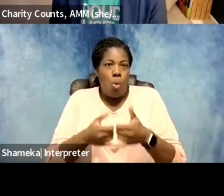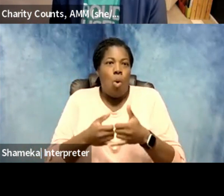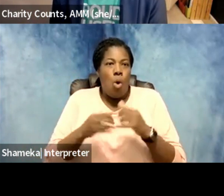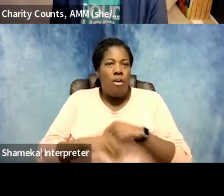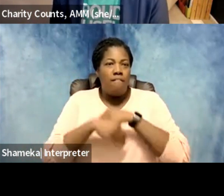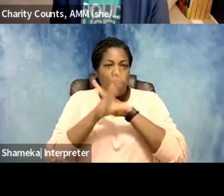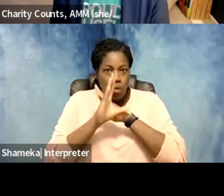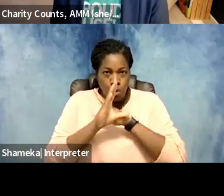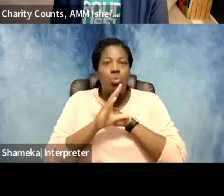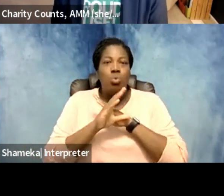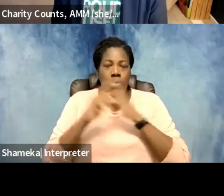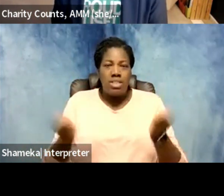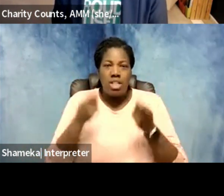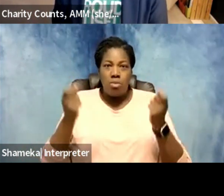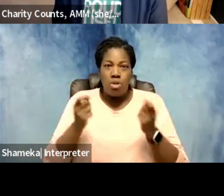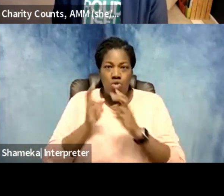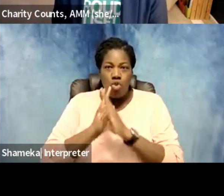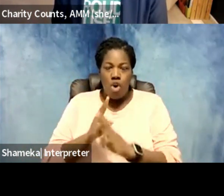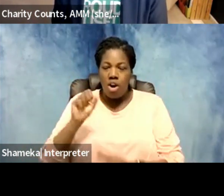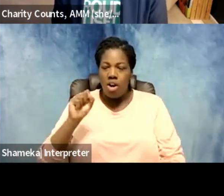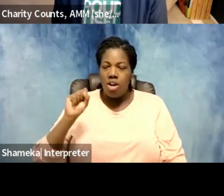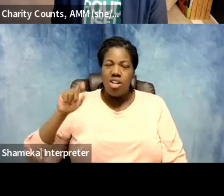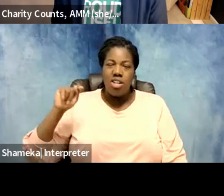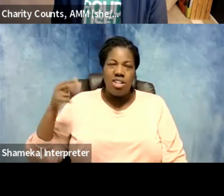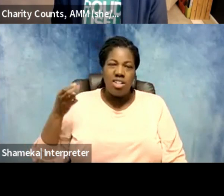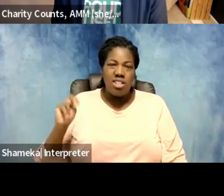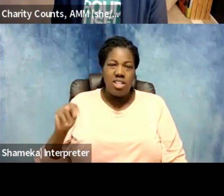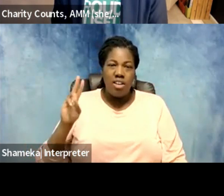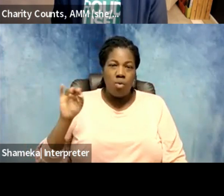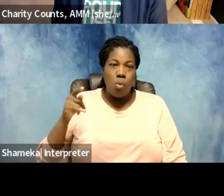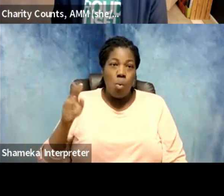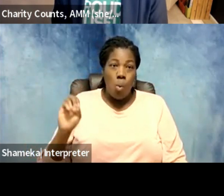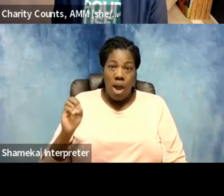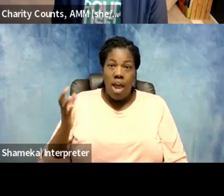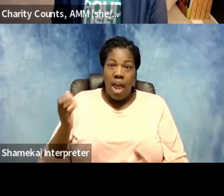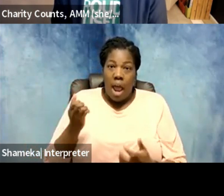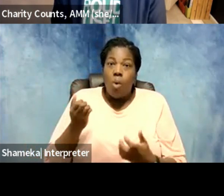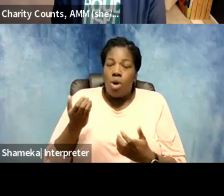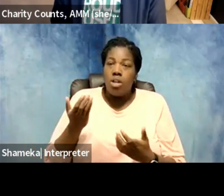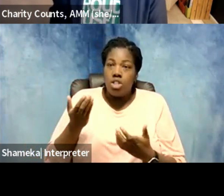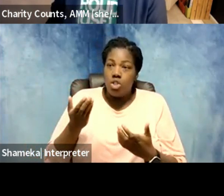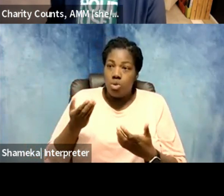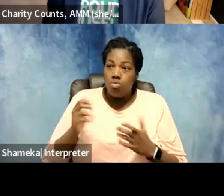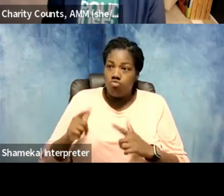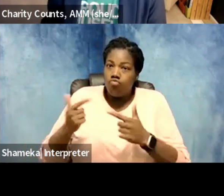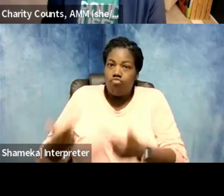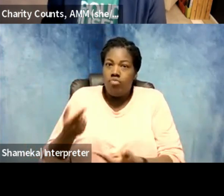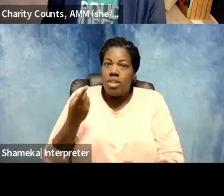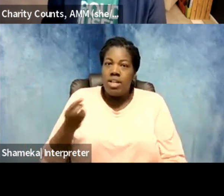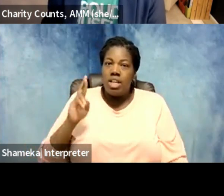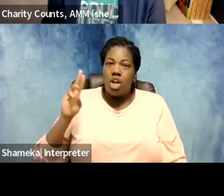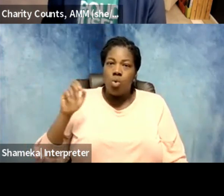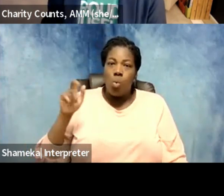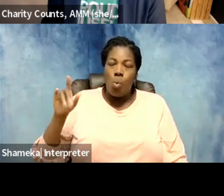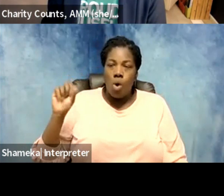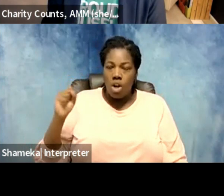of Stephen White. Before we begin our program, I'd like to invite Dr. Chuck Wash to offer a land acknowledgement on behalf of AMM.